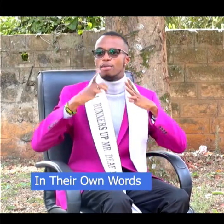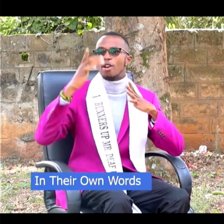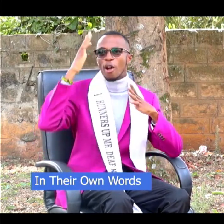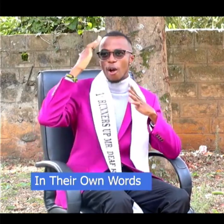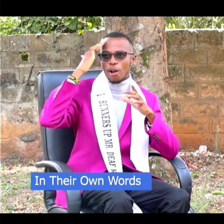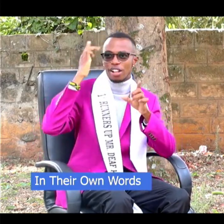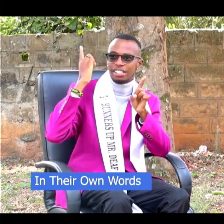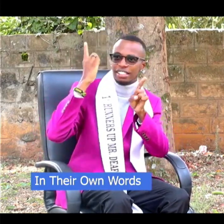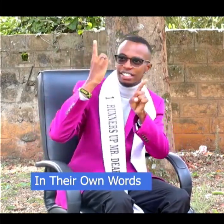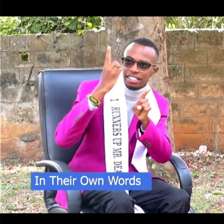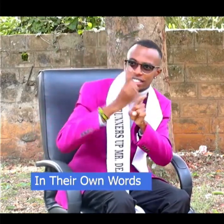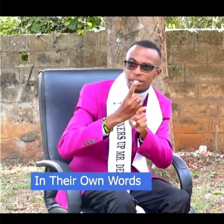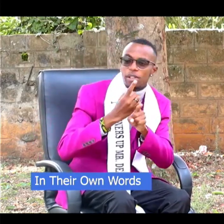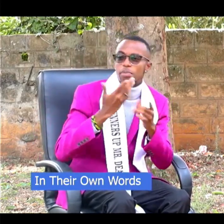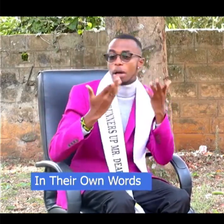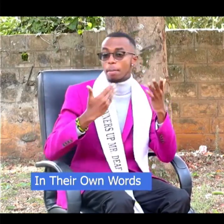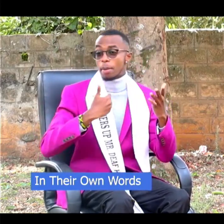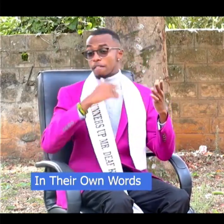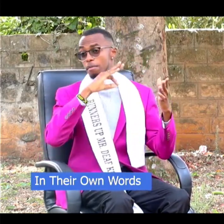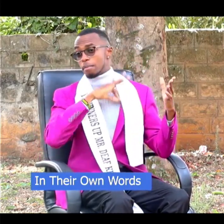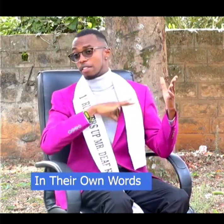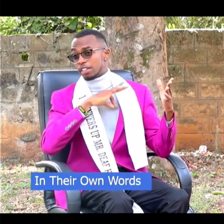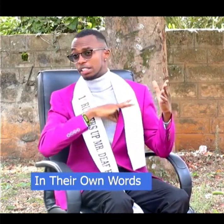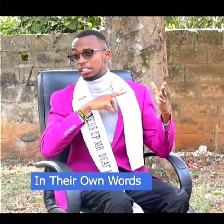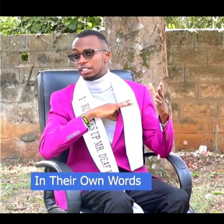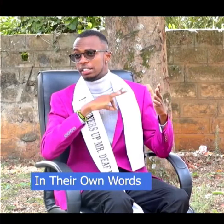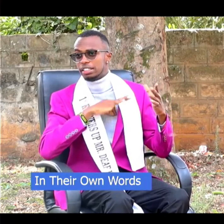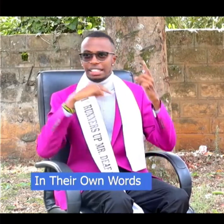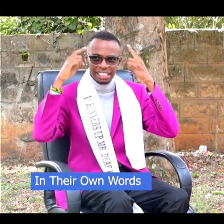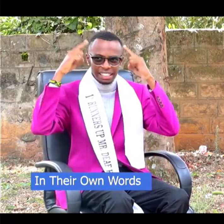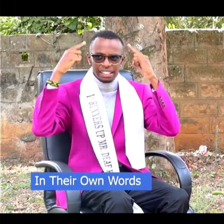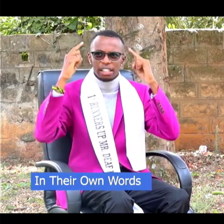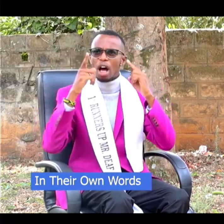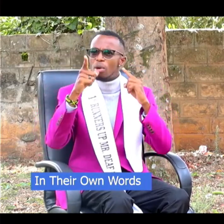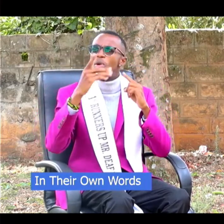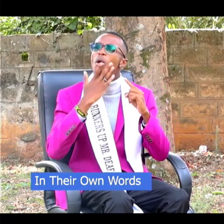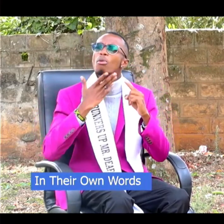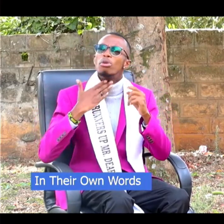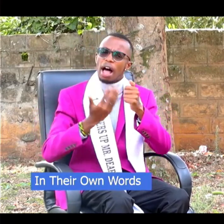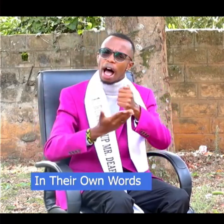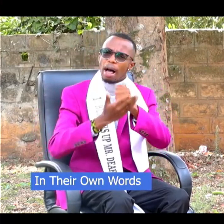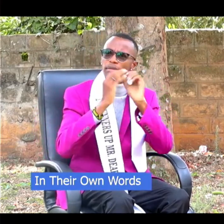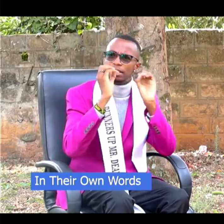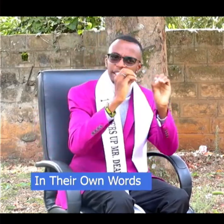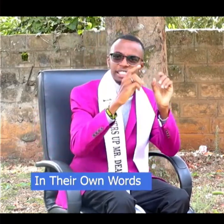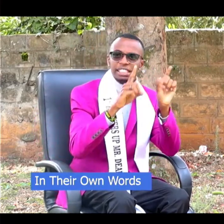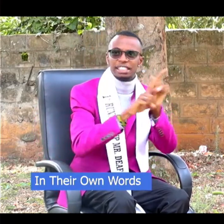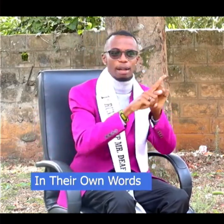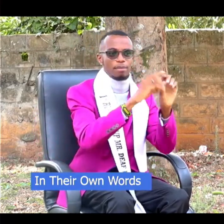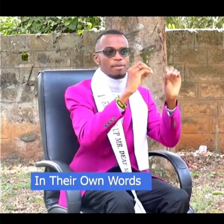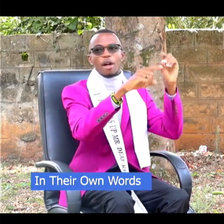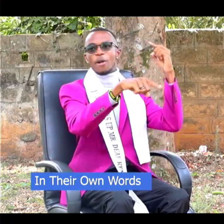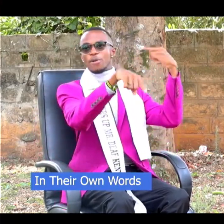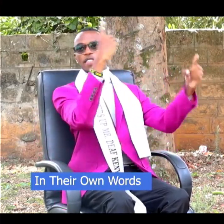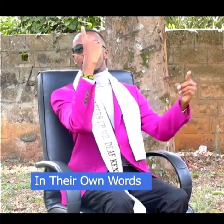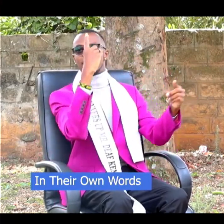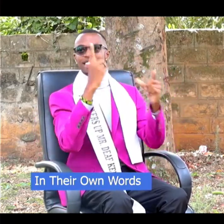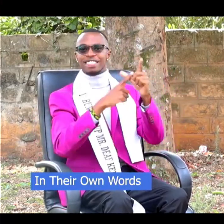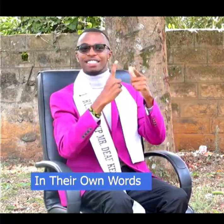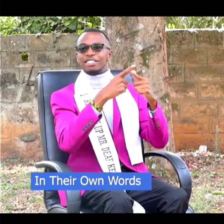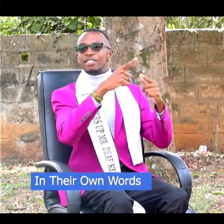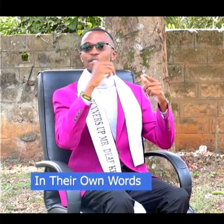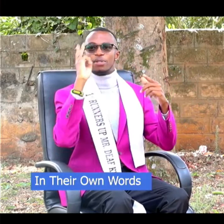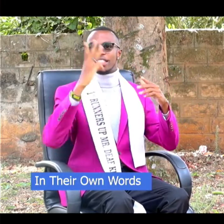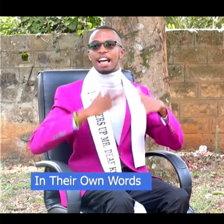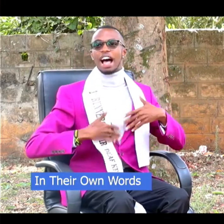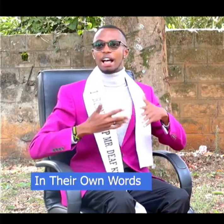and becoming famous in Facebook and YouTube and social media, my aim is to benefit and help other